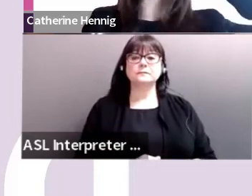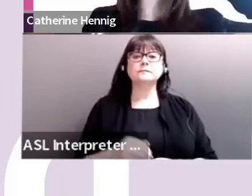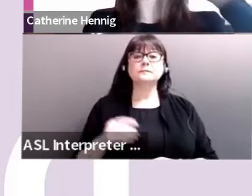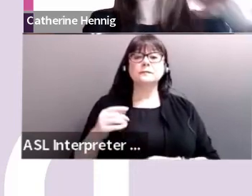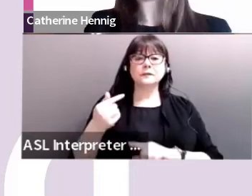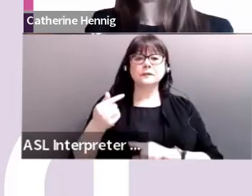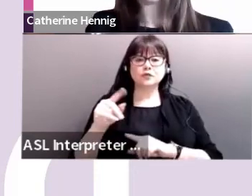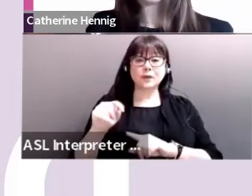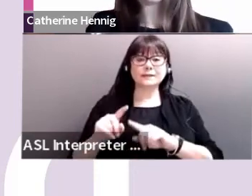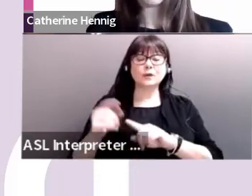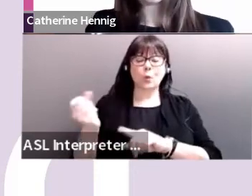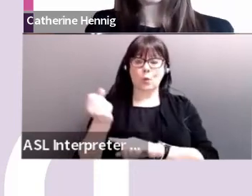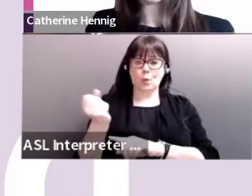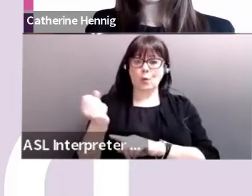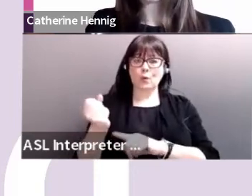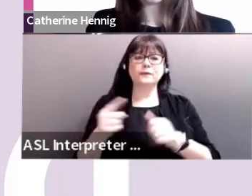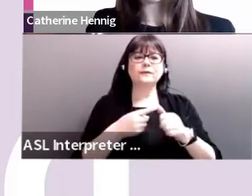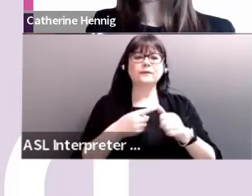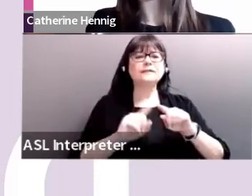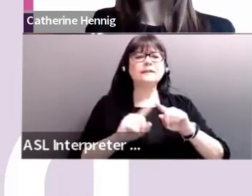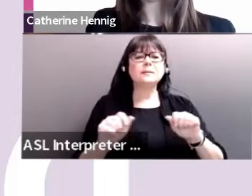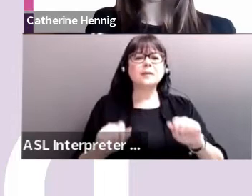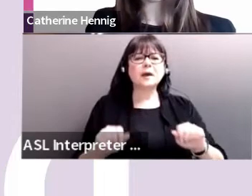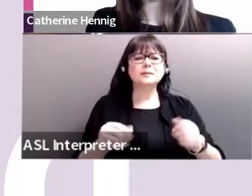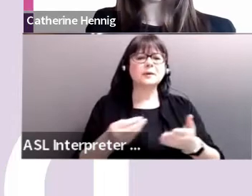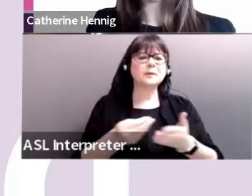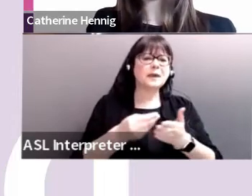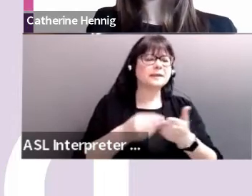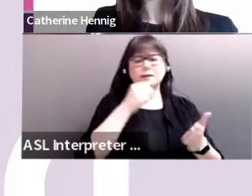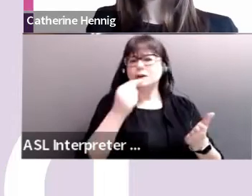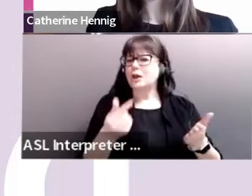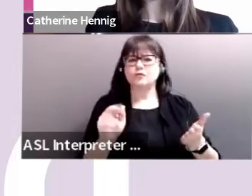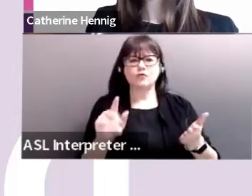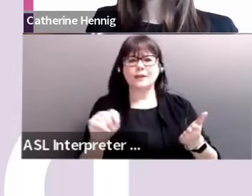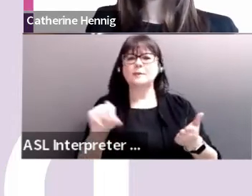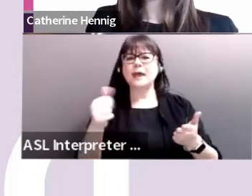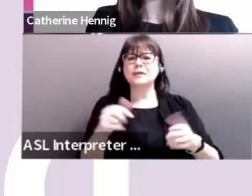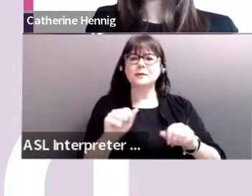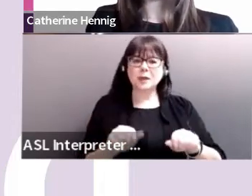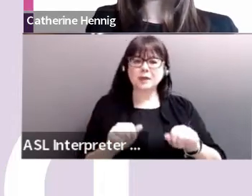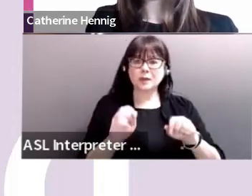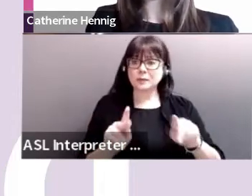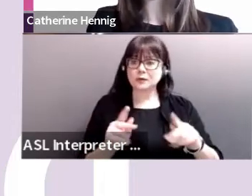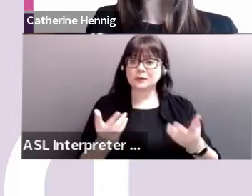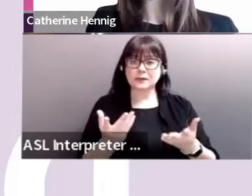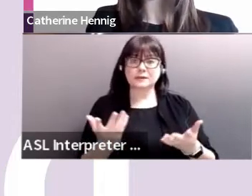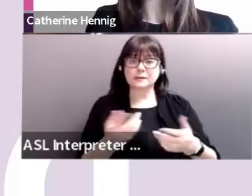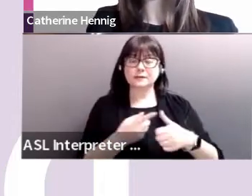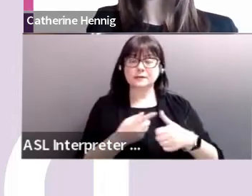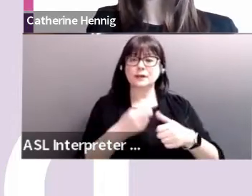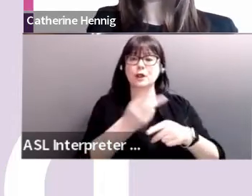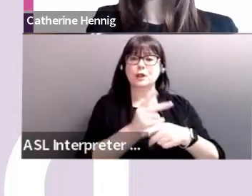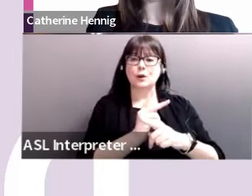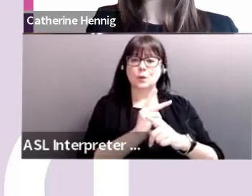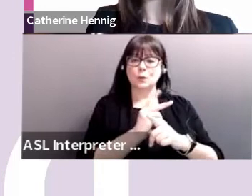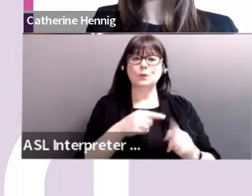different types of funding that can be used to fund your business. So things other than grant funding. So first up, we've got our loans. These are great because they give